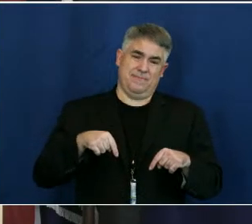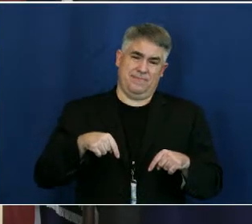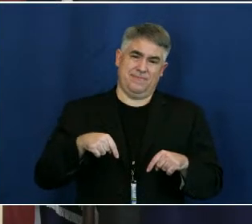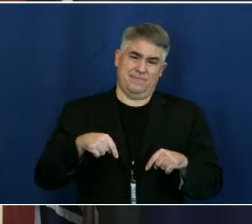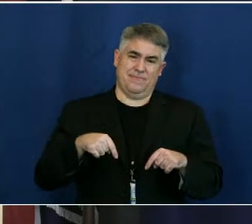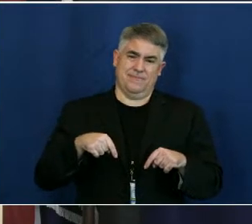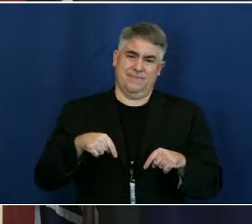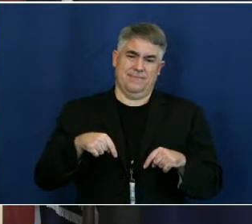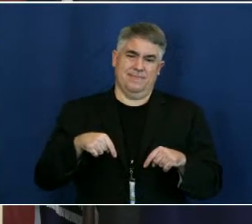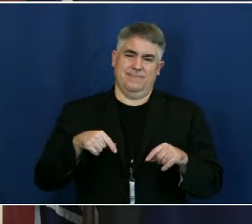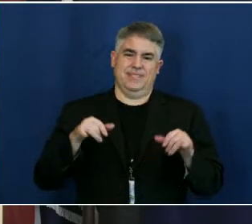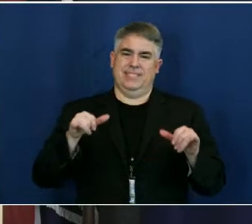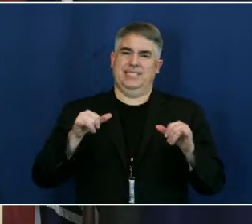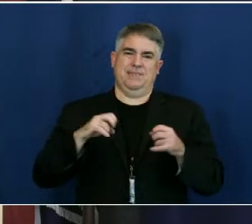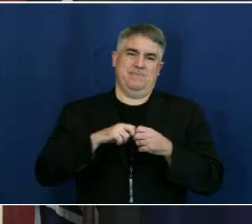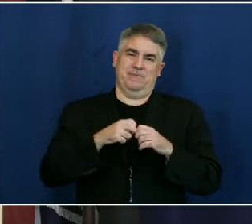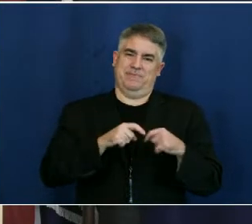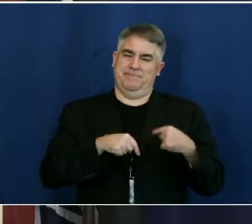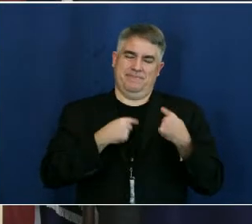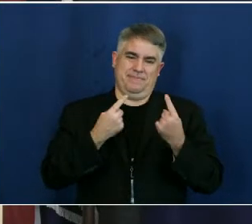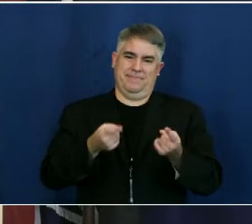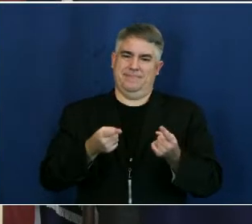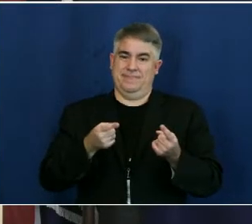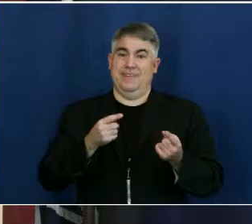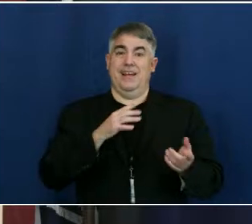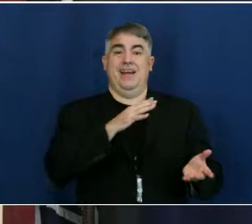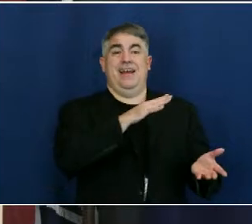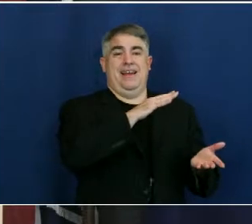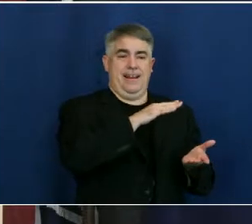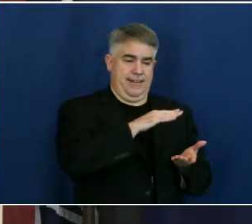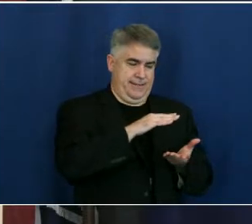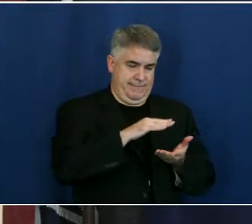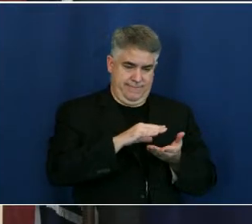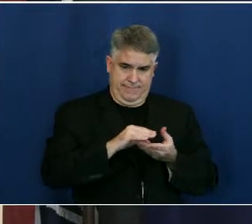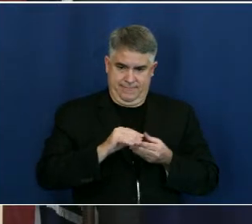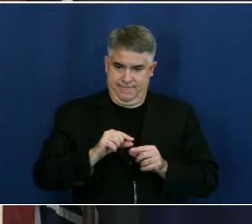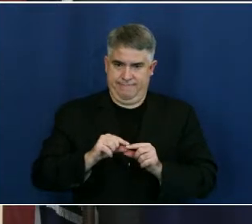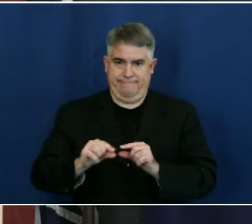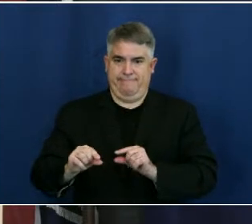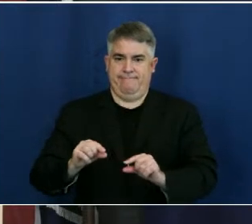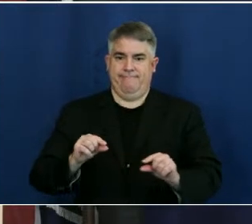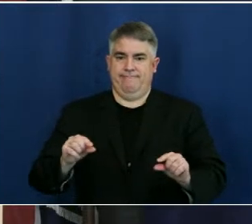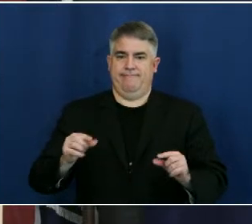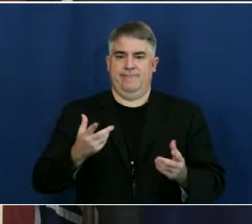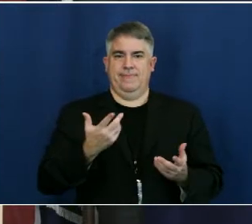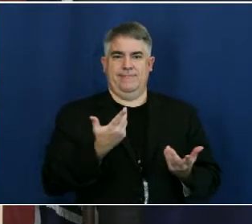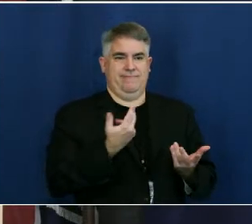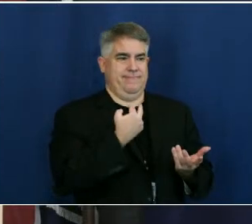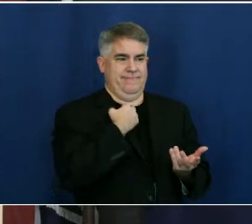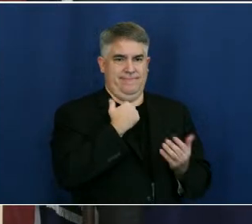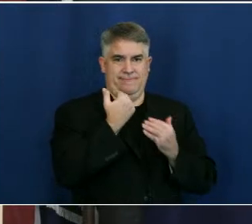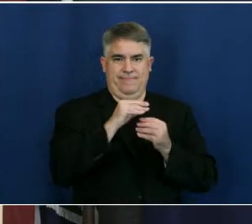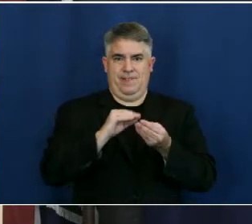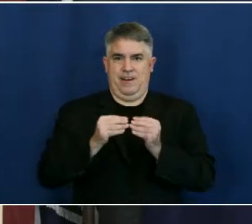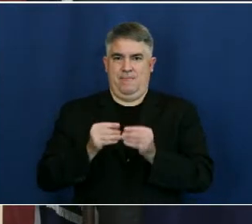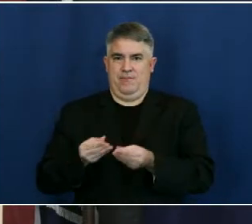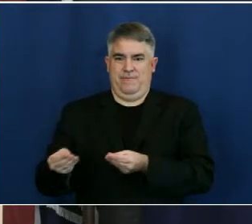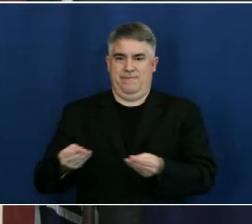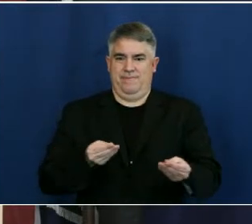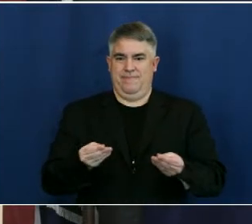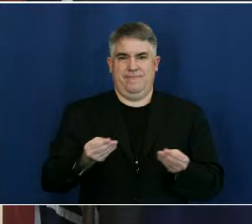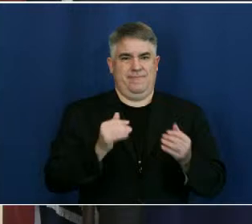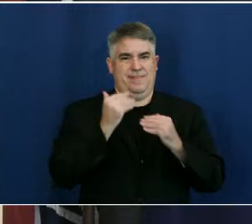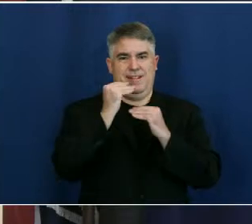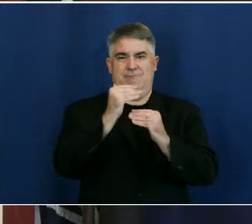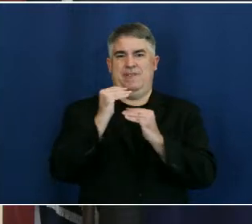same problem, and that they can only allocate dosages to counties that they actually get. So they're hamstrung in many ways by the same supply chain